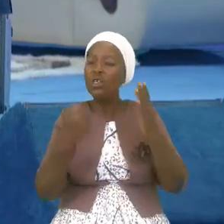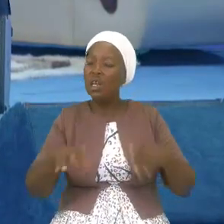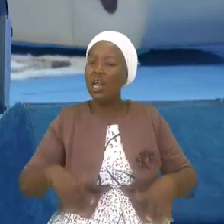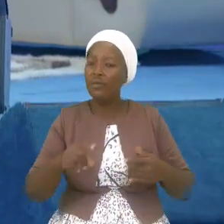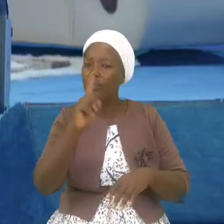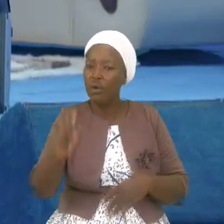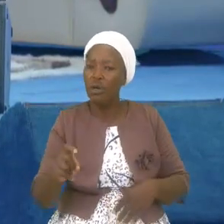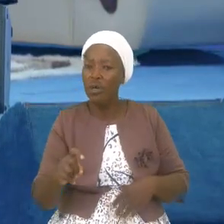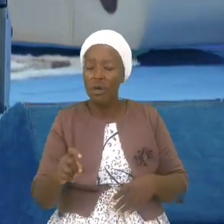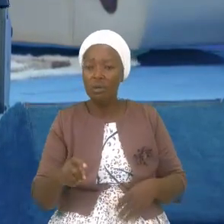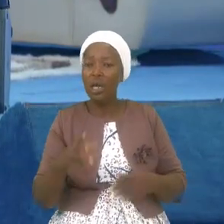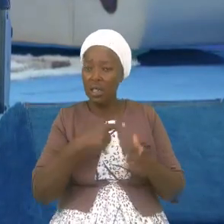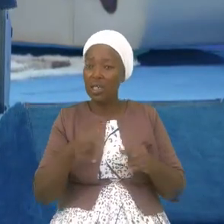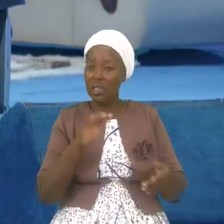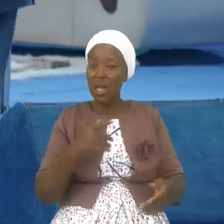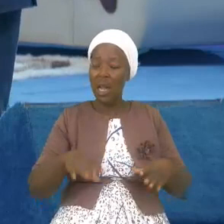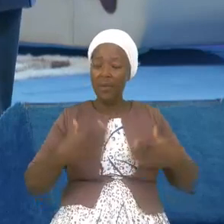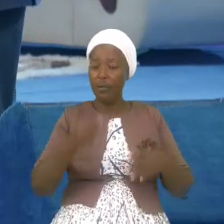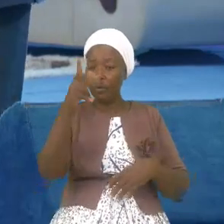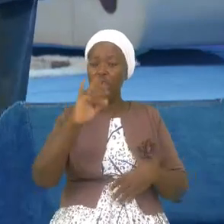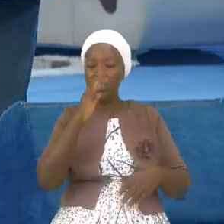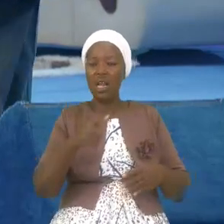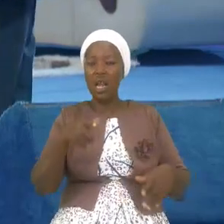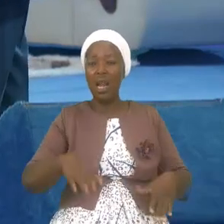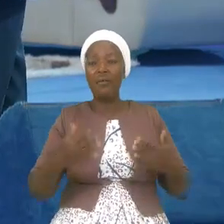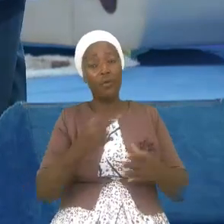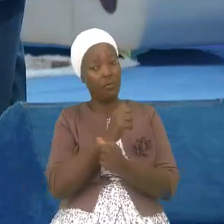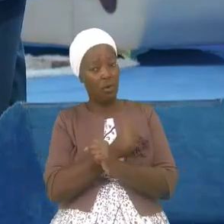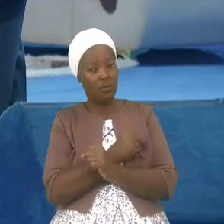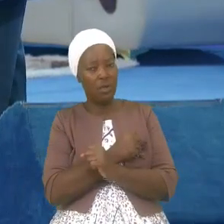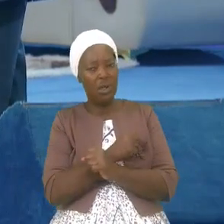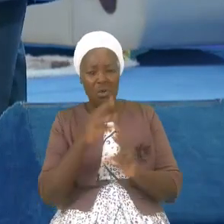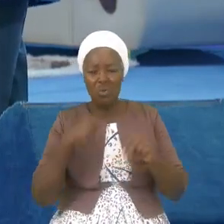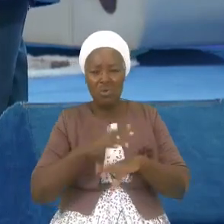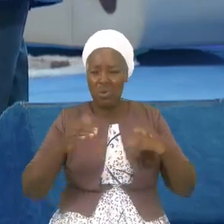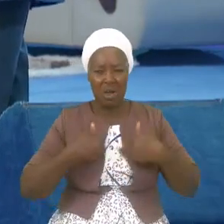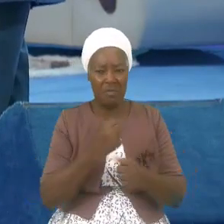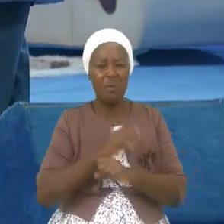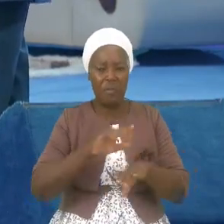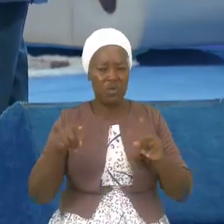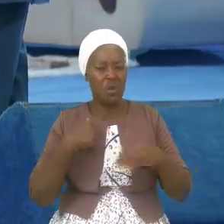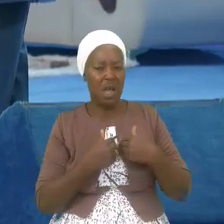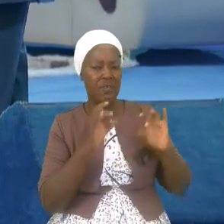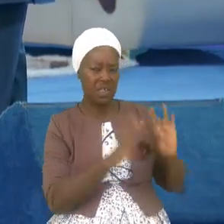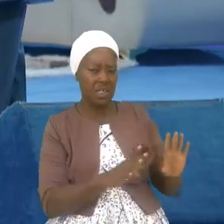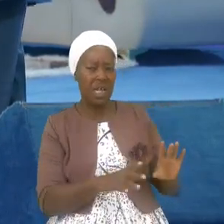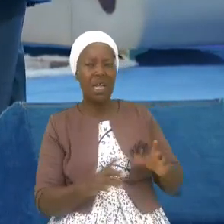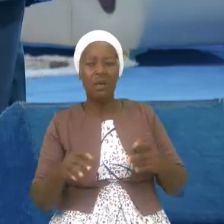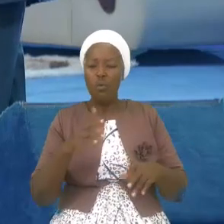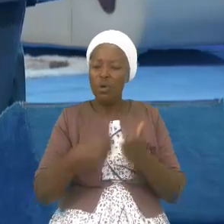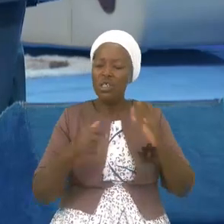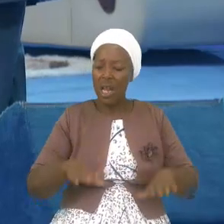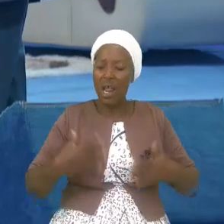we have hatred. What's the life of God? A life of holiness and righteousness. What's our life?